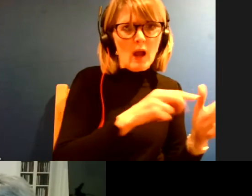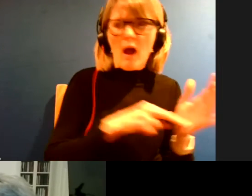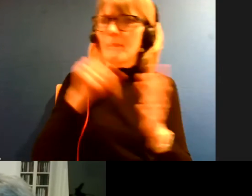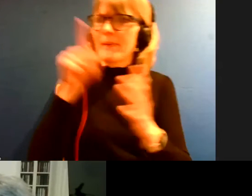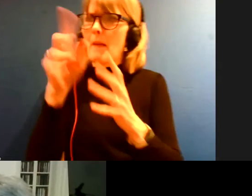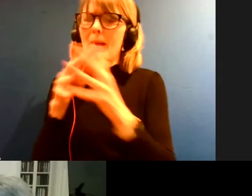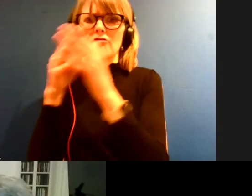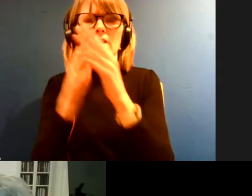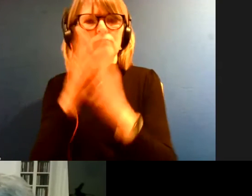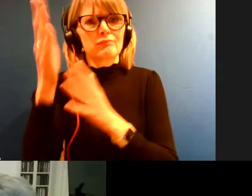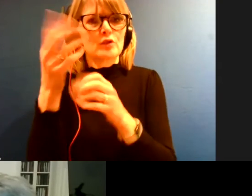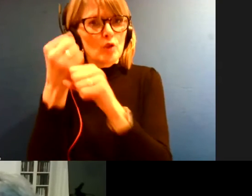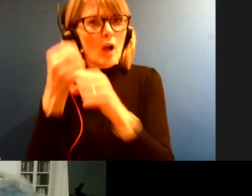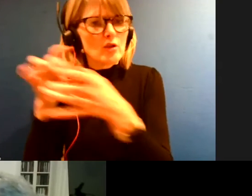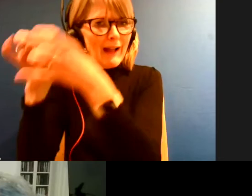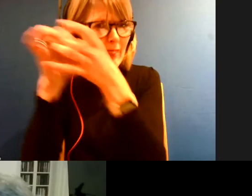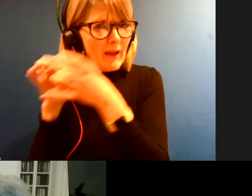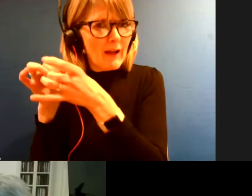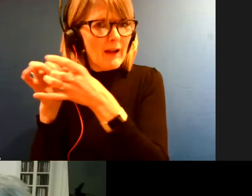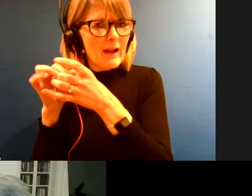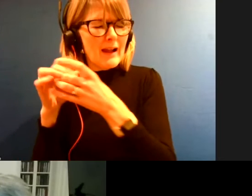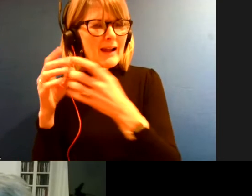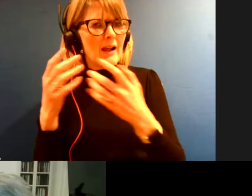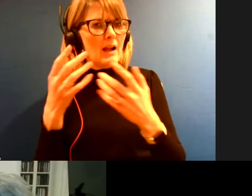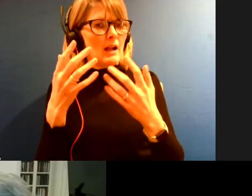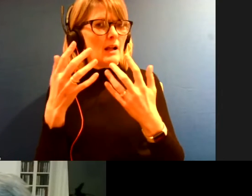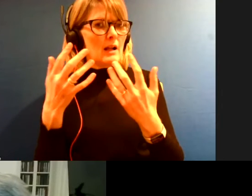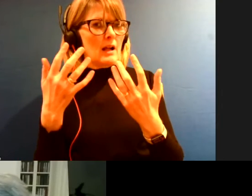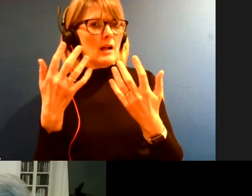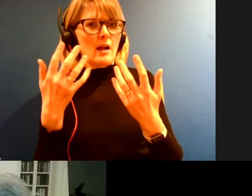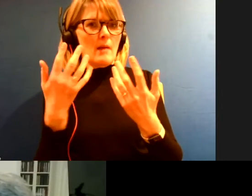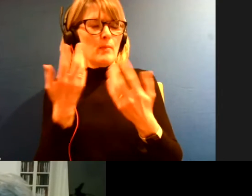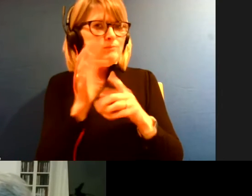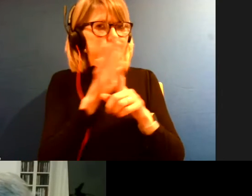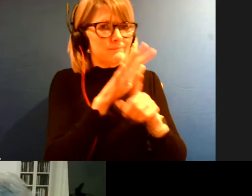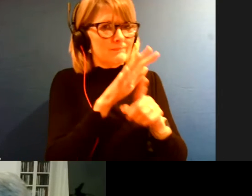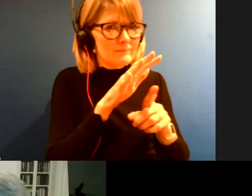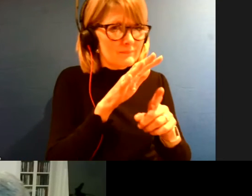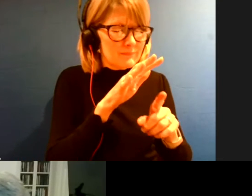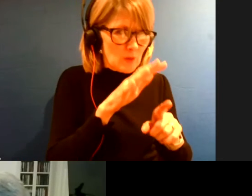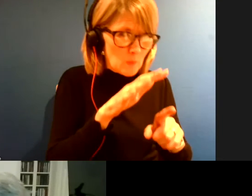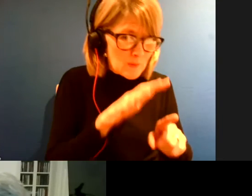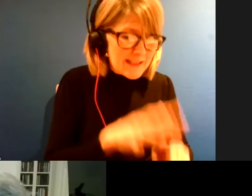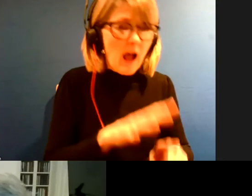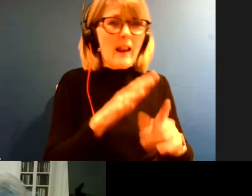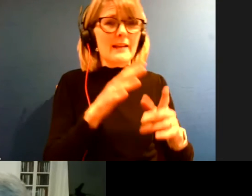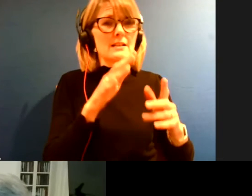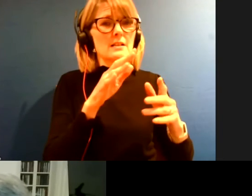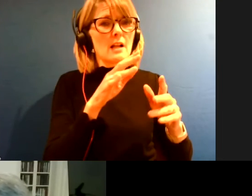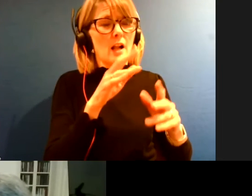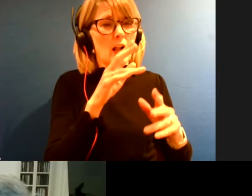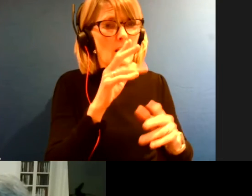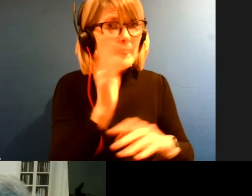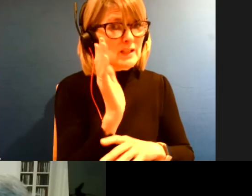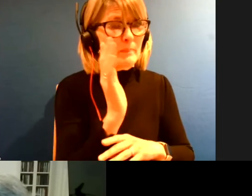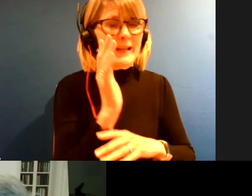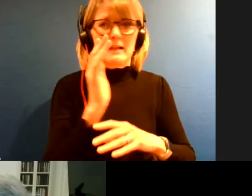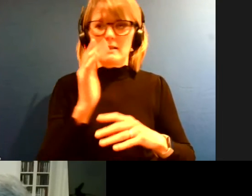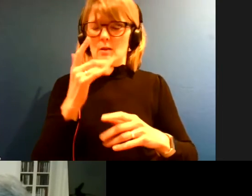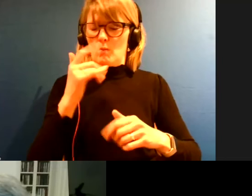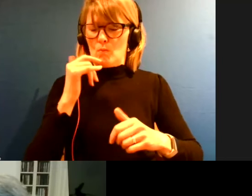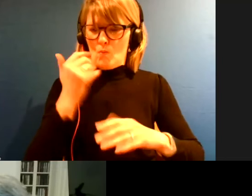the speakers. The Americans didn't understand it, but we silenced the speakers. We worked on process, and we resulted in real